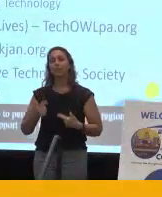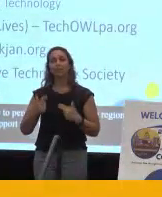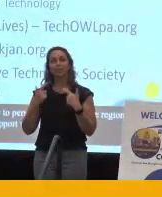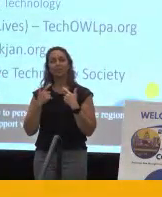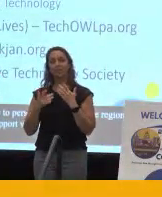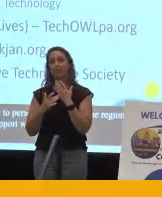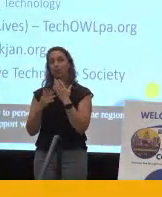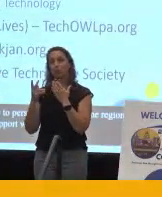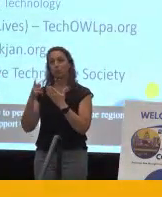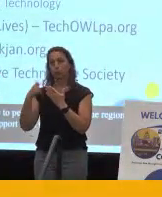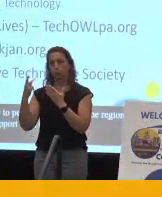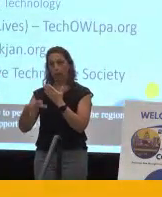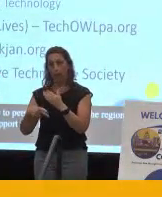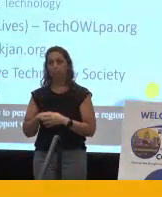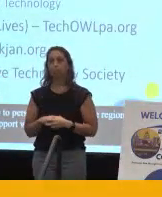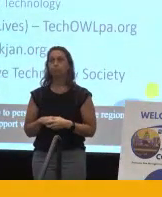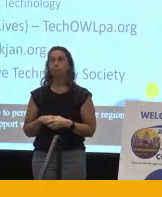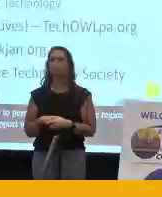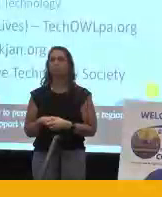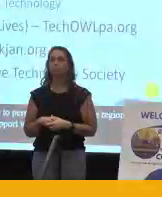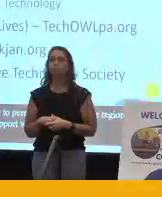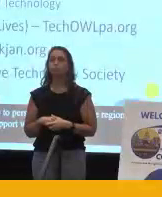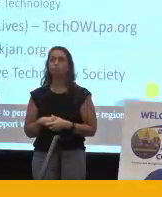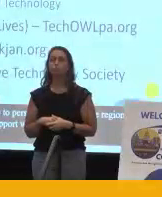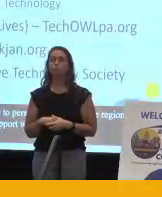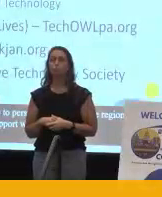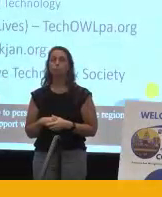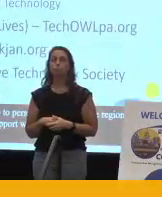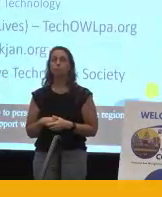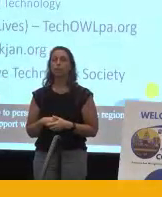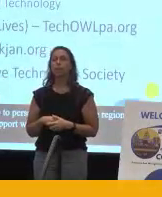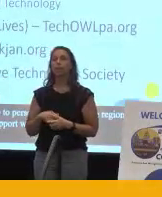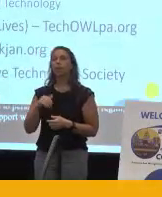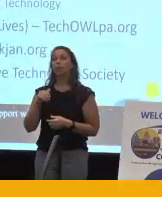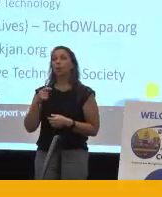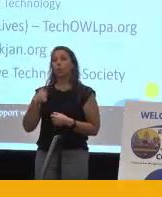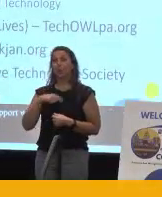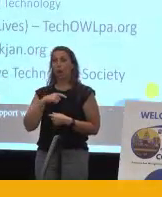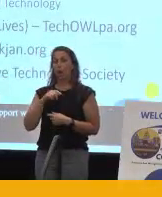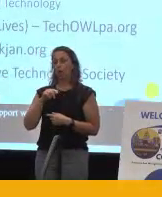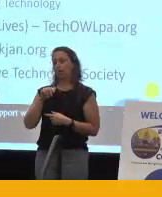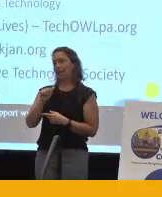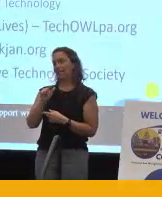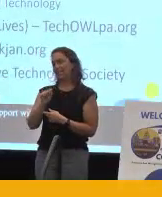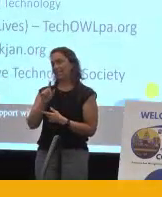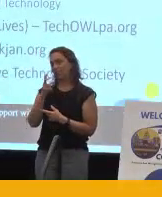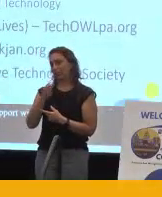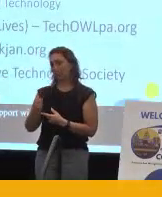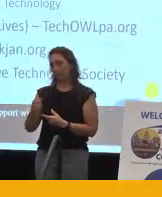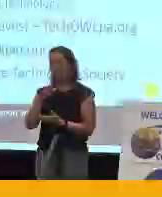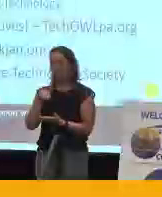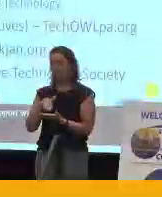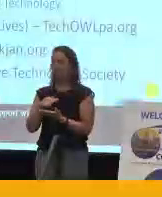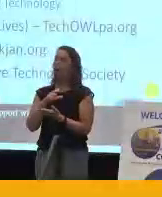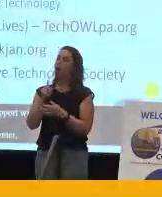program. Within that, because of being an assistive technology resource center, I can't go without saying about TechOut, which